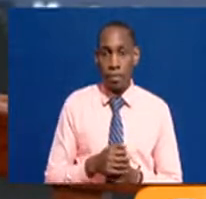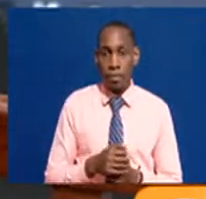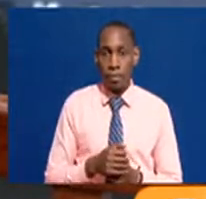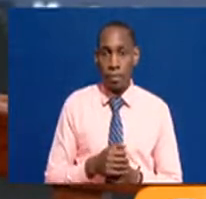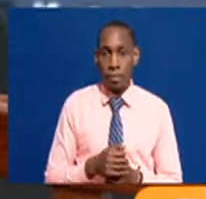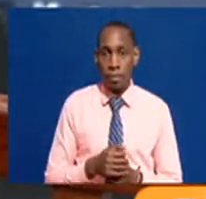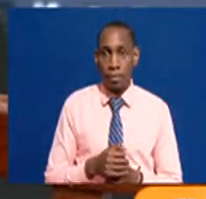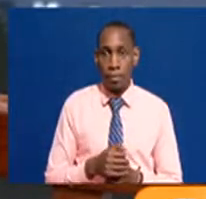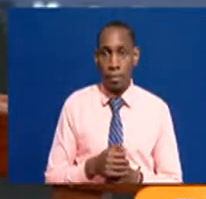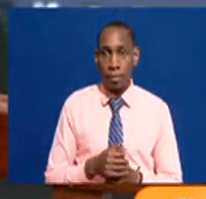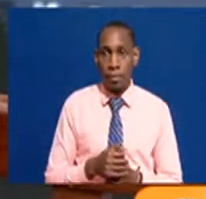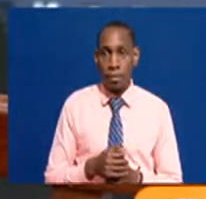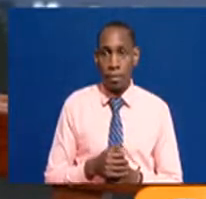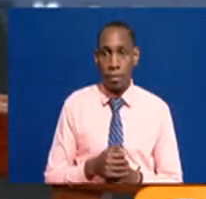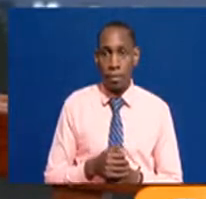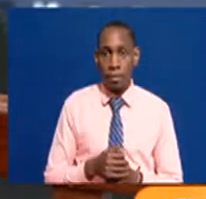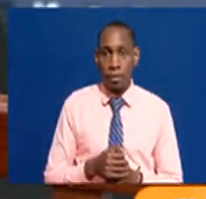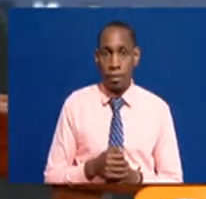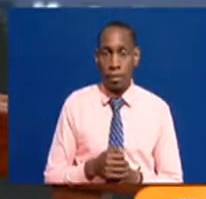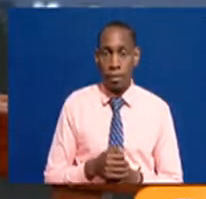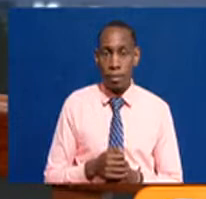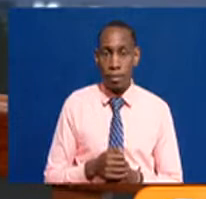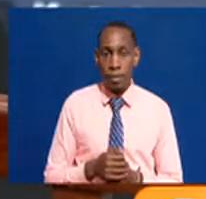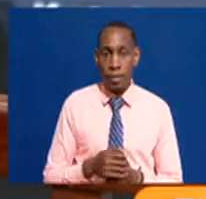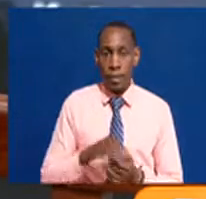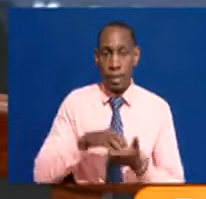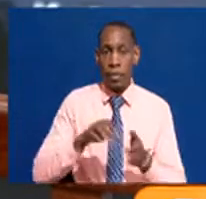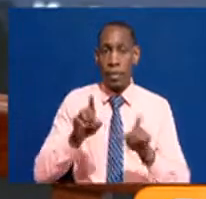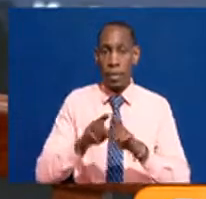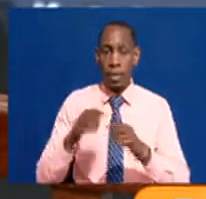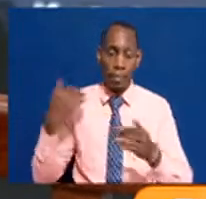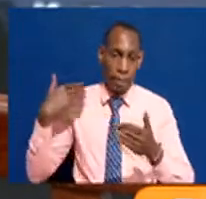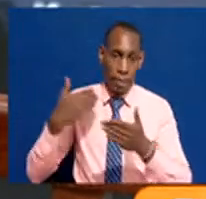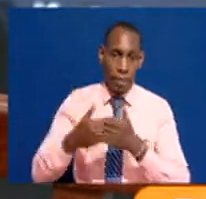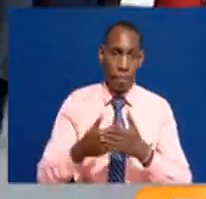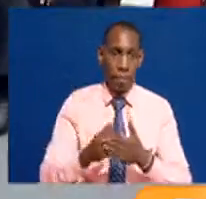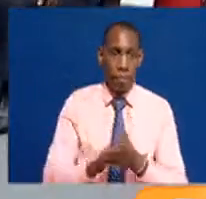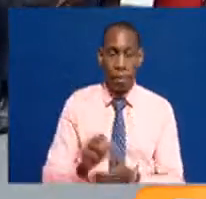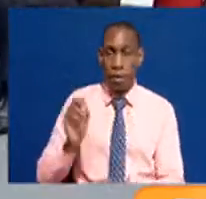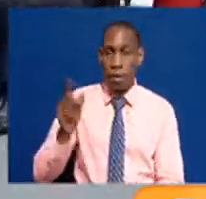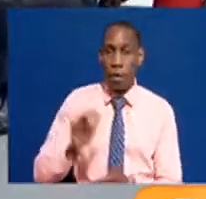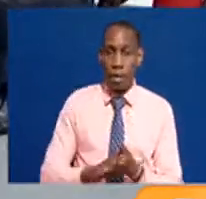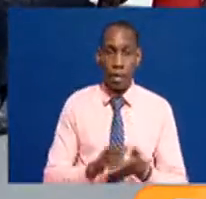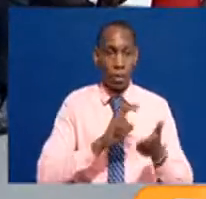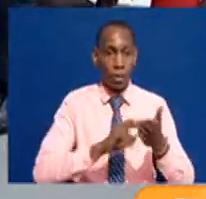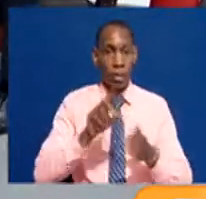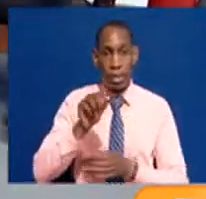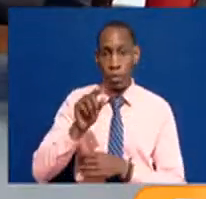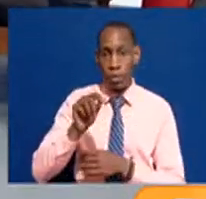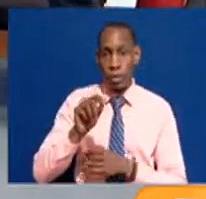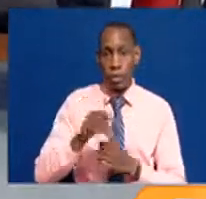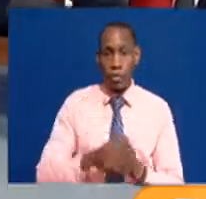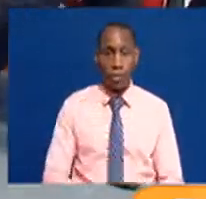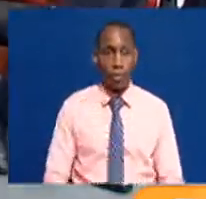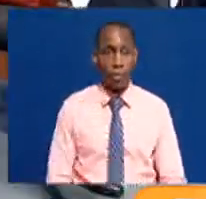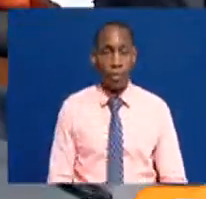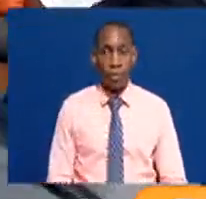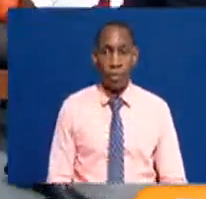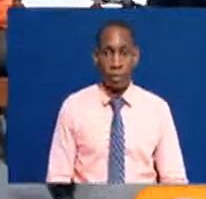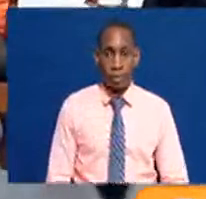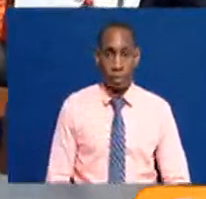it's something that whatever we were doing is the same thing I'm trying to do. Okay. Yeah, yeah. Very yeah, good. Let's go to the magic wall, folks. Very good